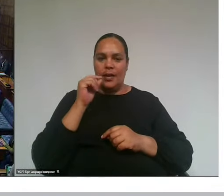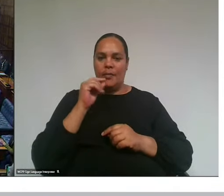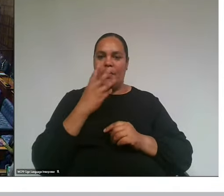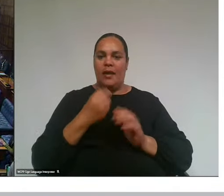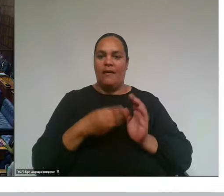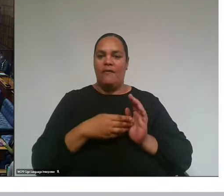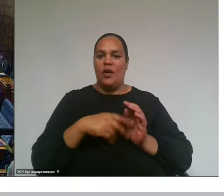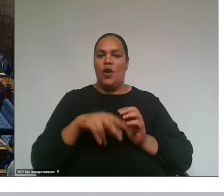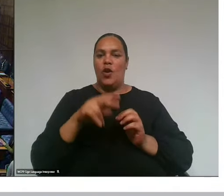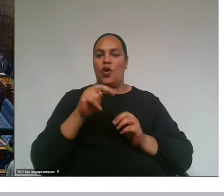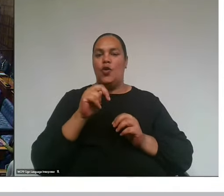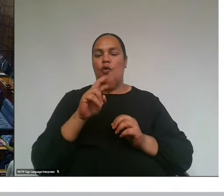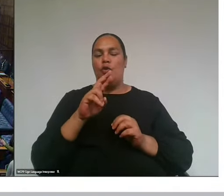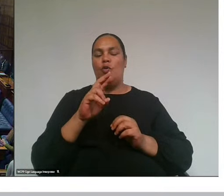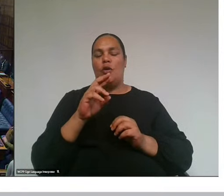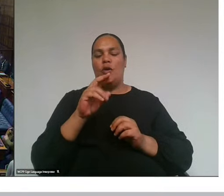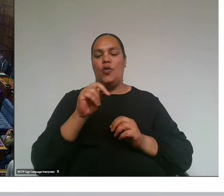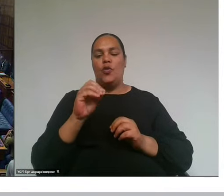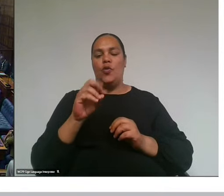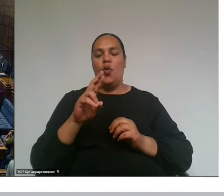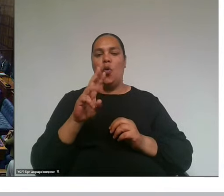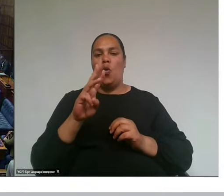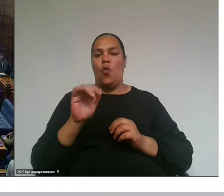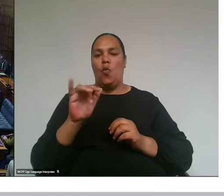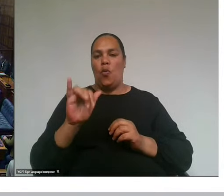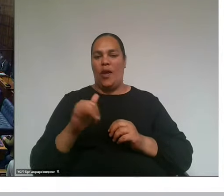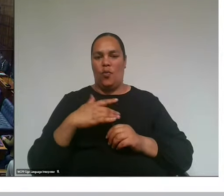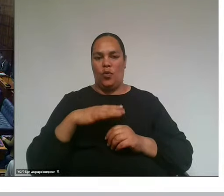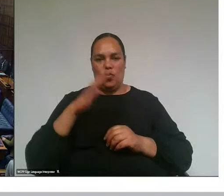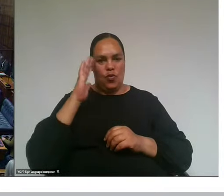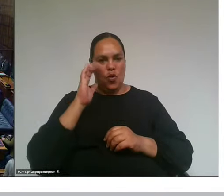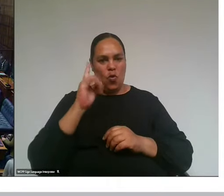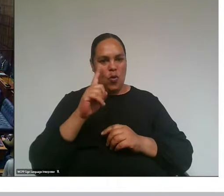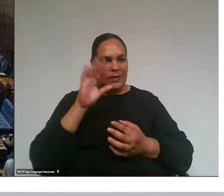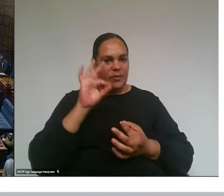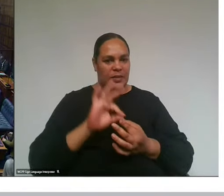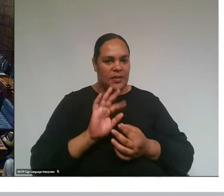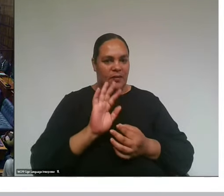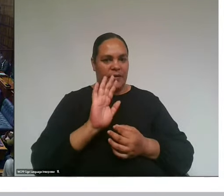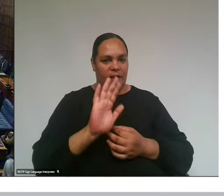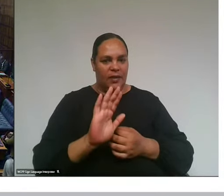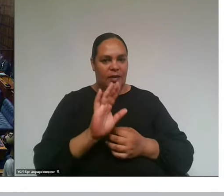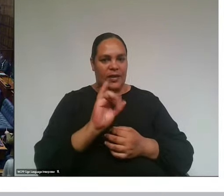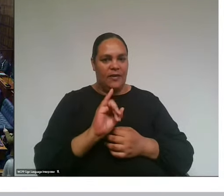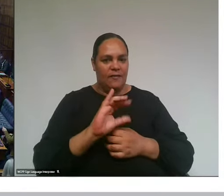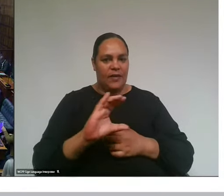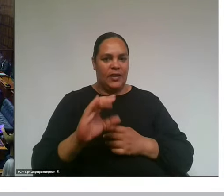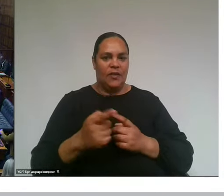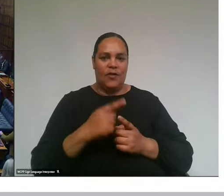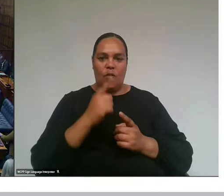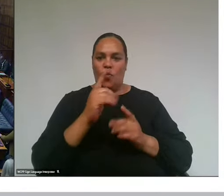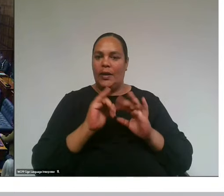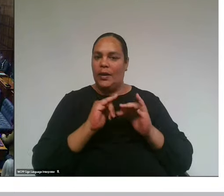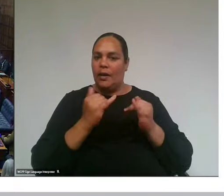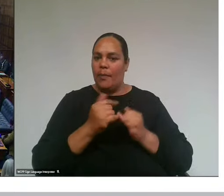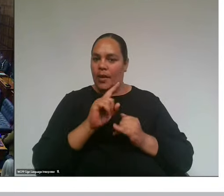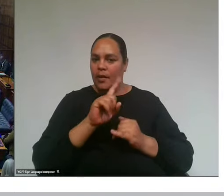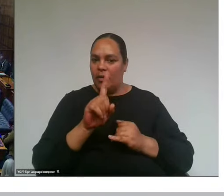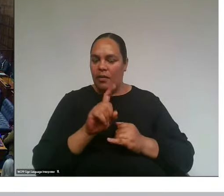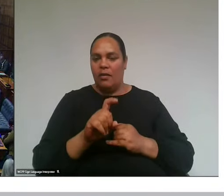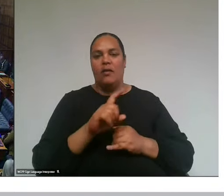the name of Norway way I was wondering if that relates to one specific investment by one company